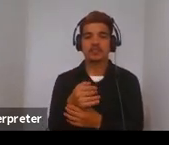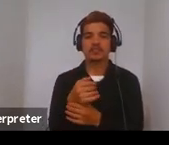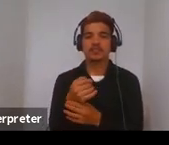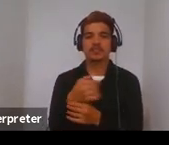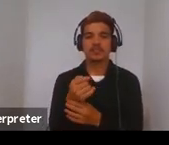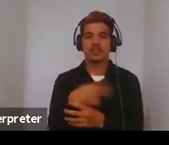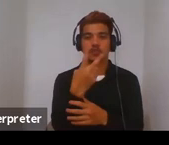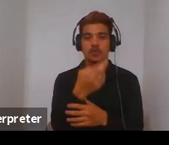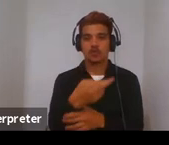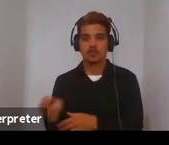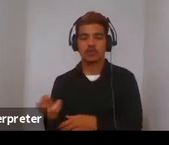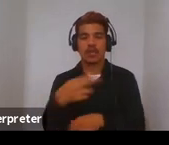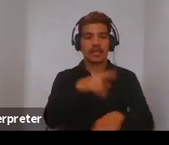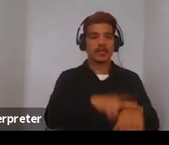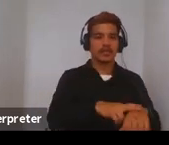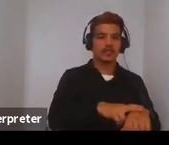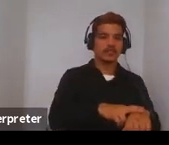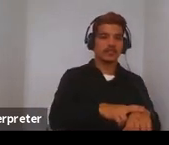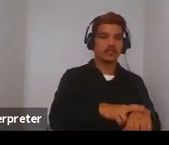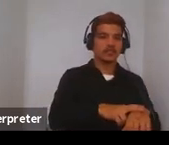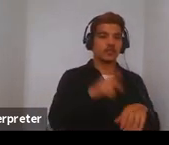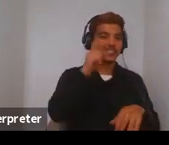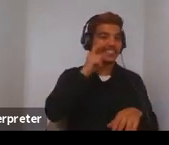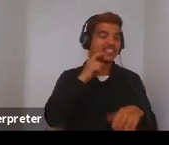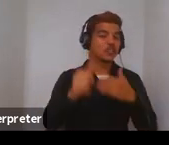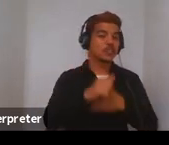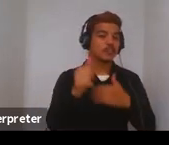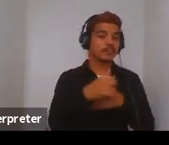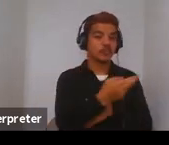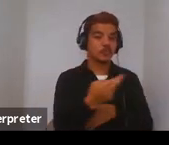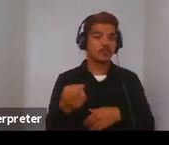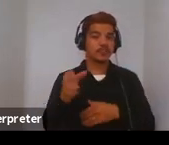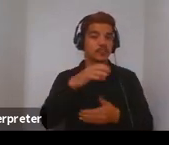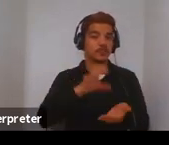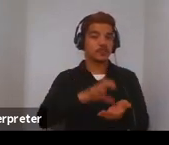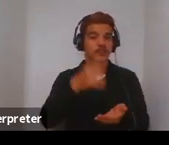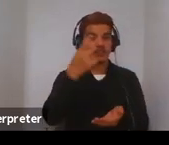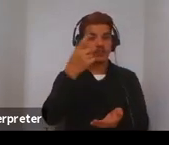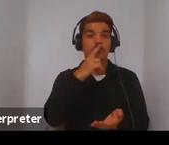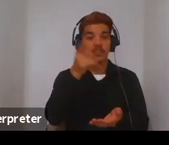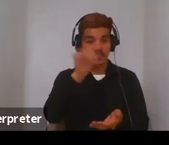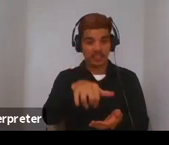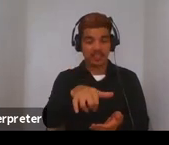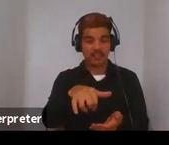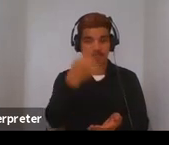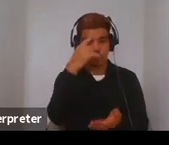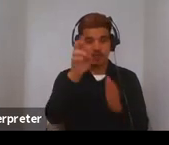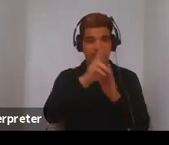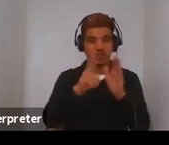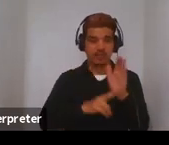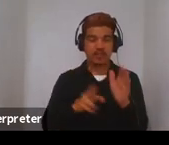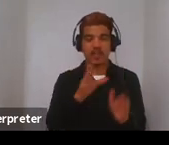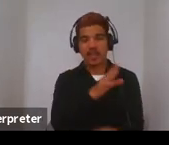The National Sexual Violence Resource Center is really that for the United States and has